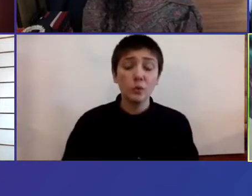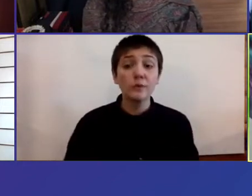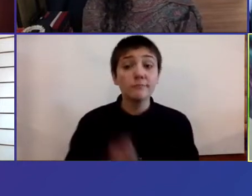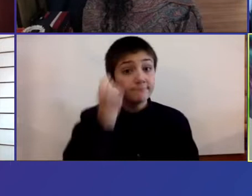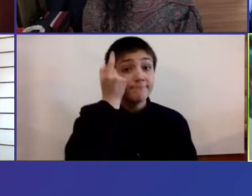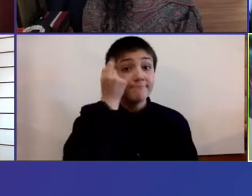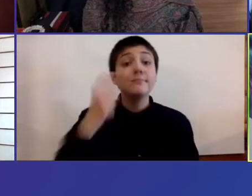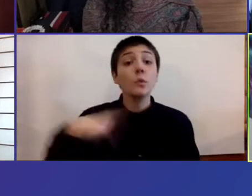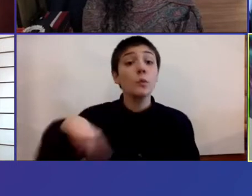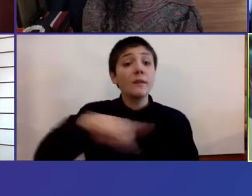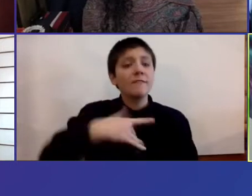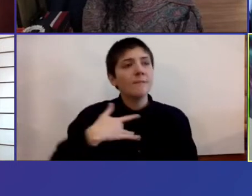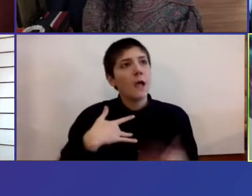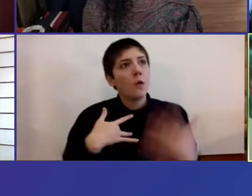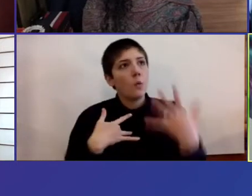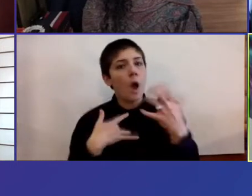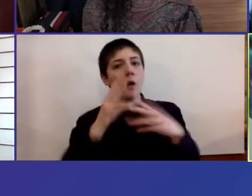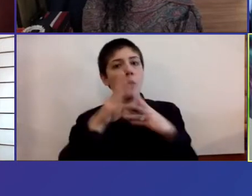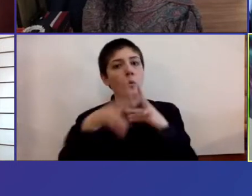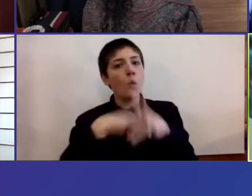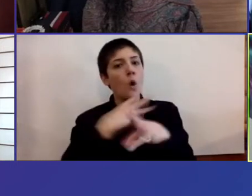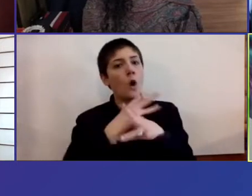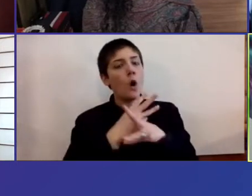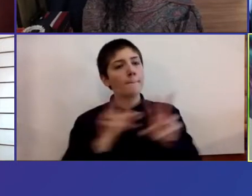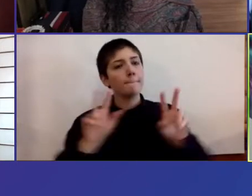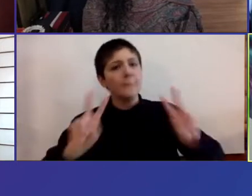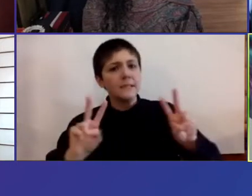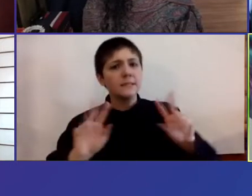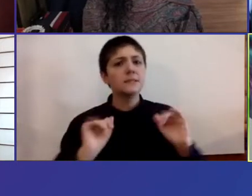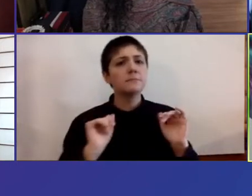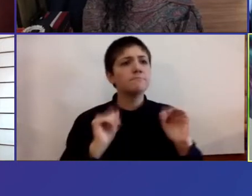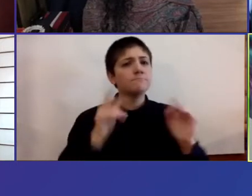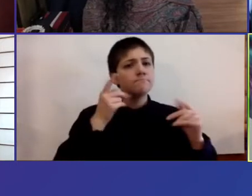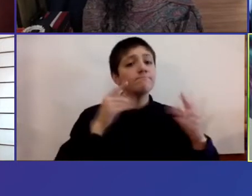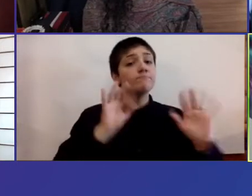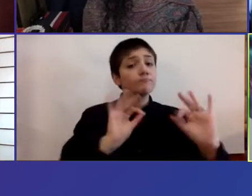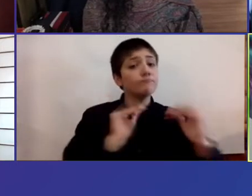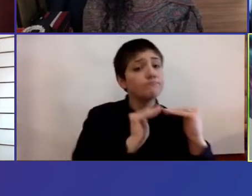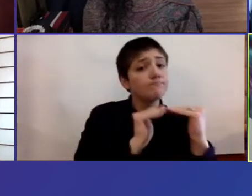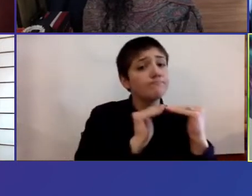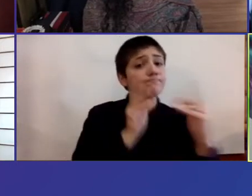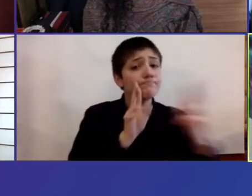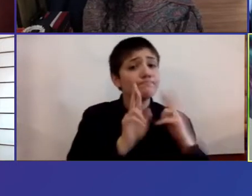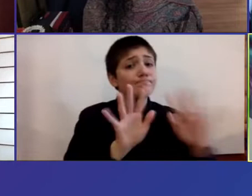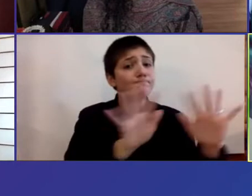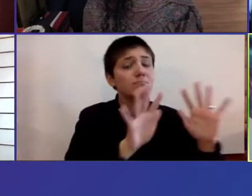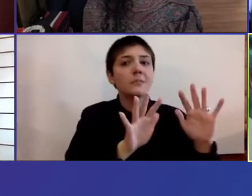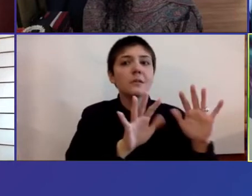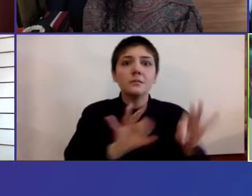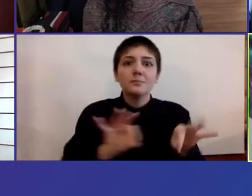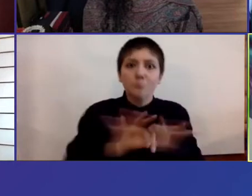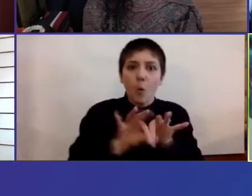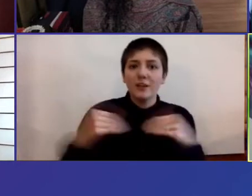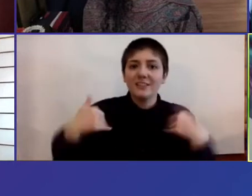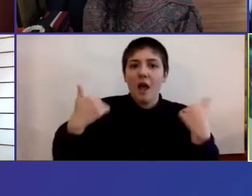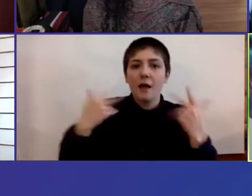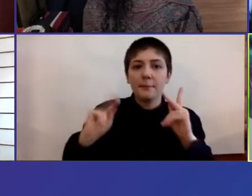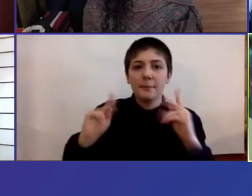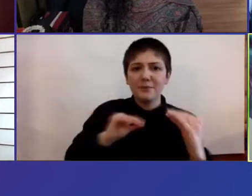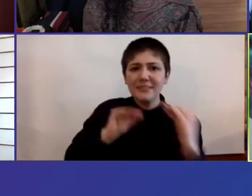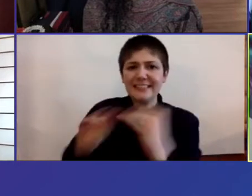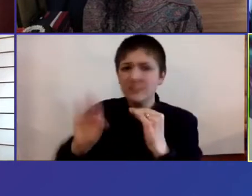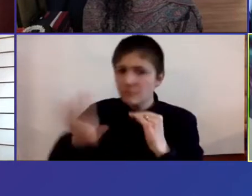that has to be an element of it. Teaching young people how to appreciate, other